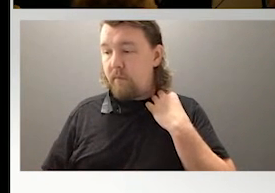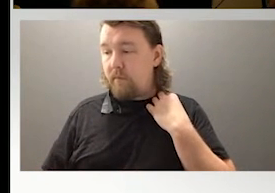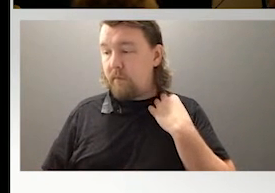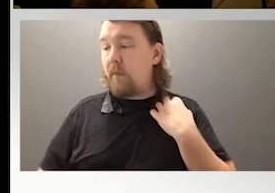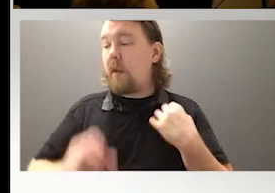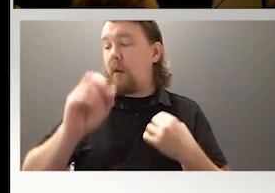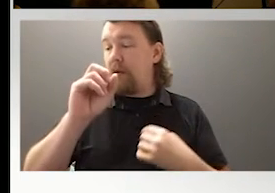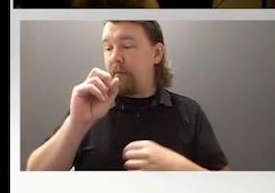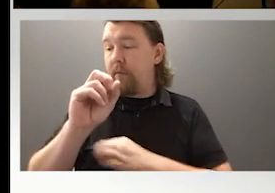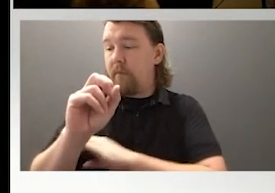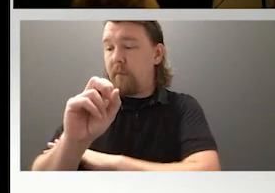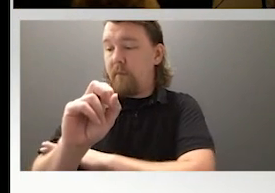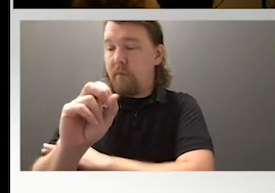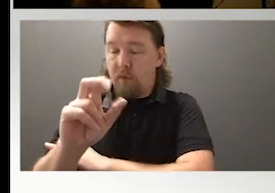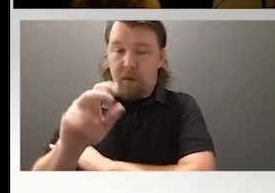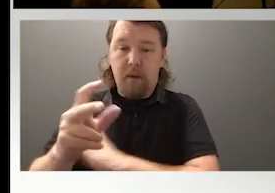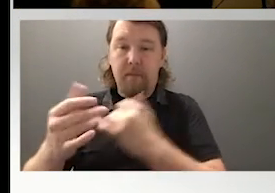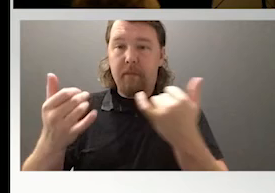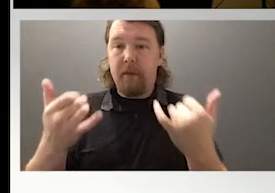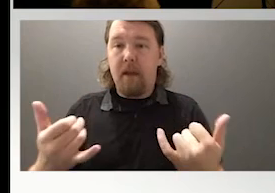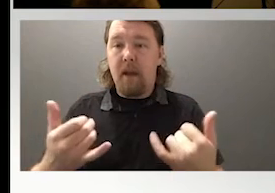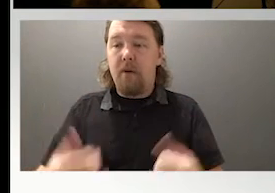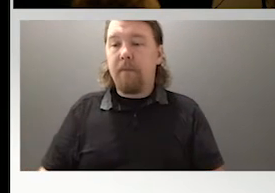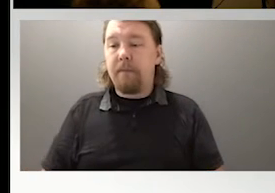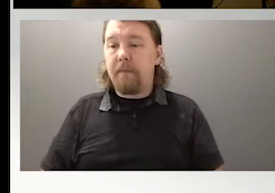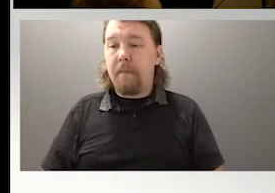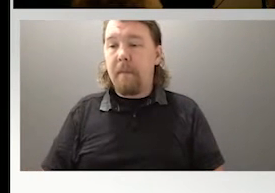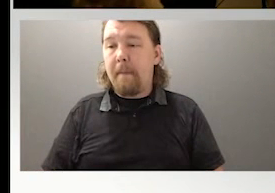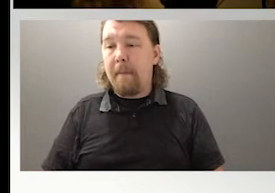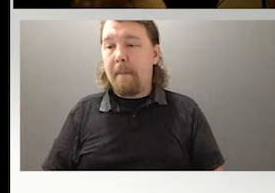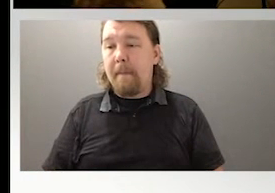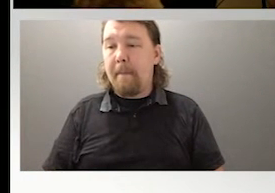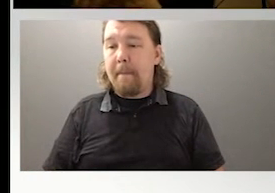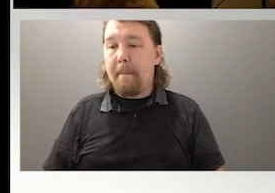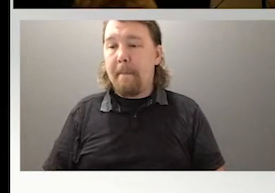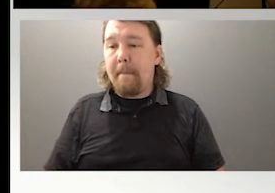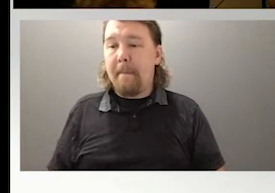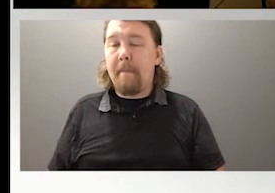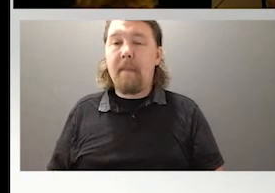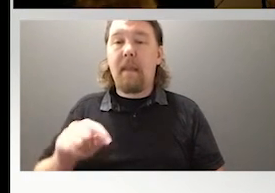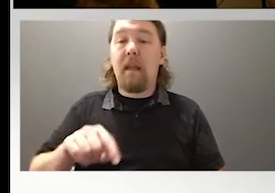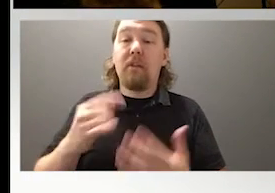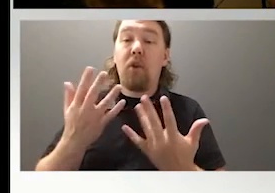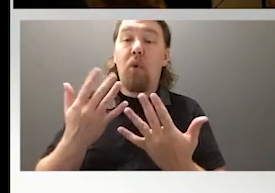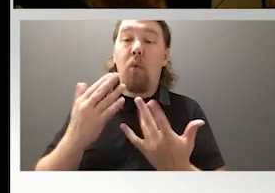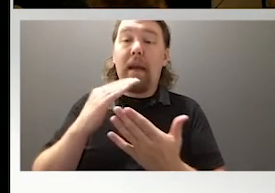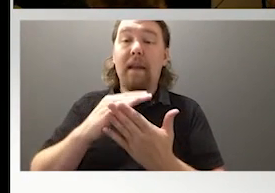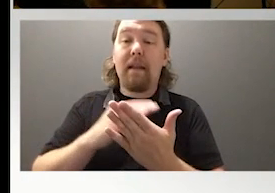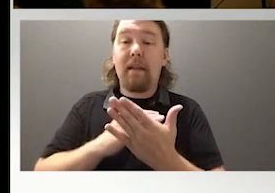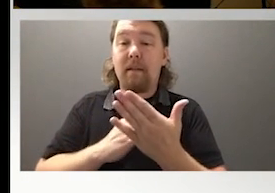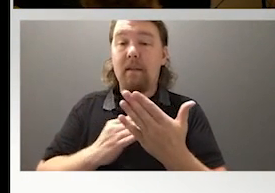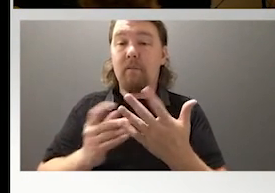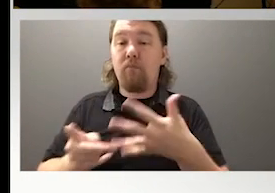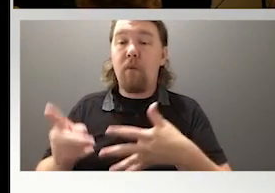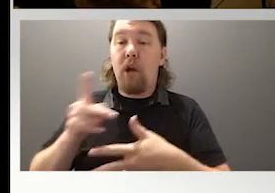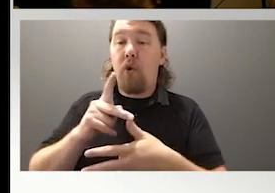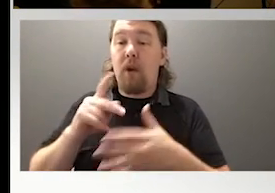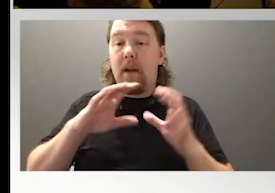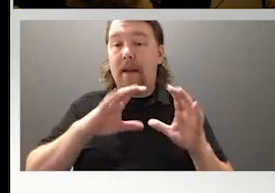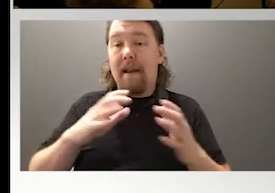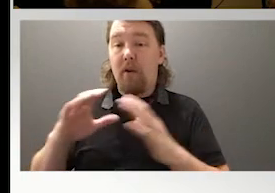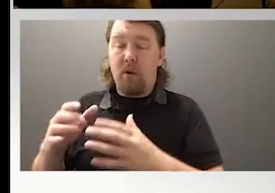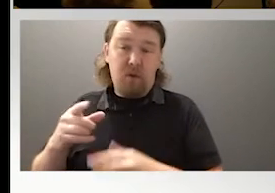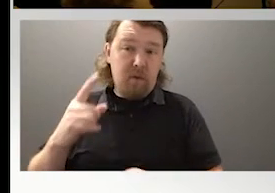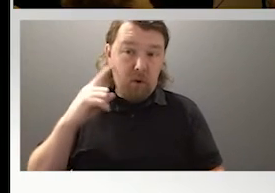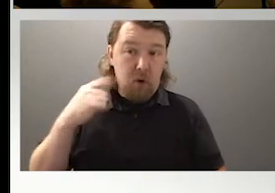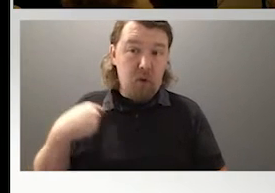Okay, so this is where we get to the waiting list priority categories. You may have heard that